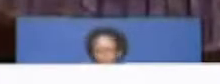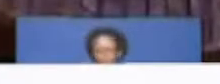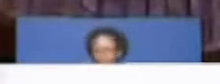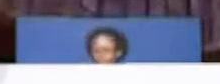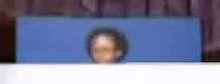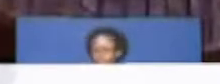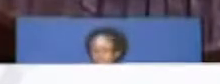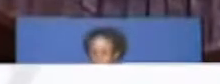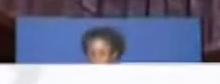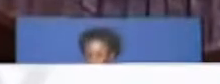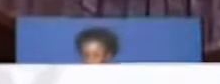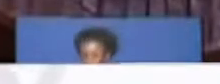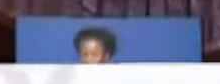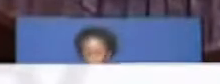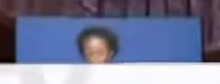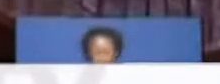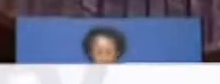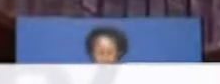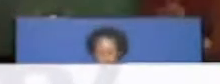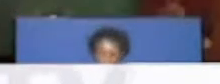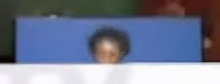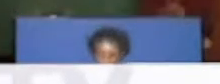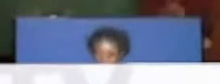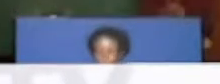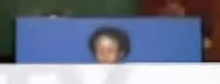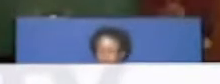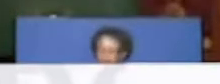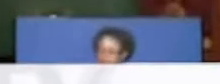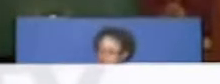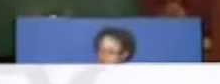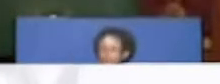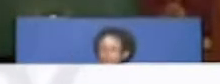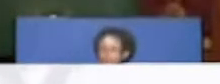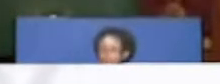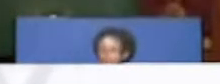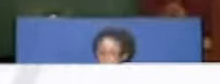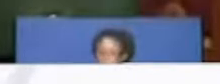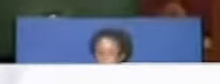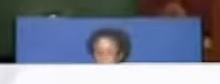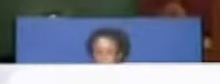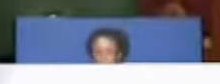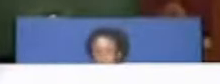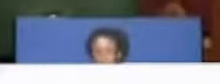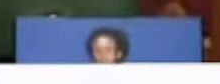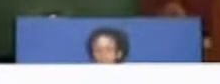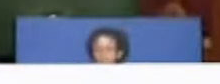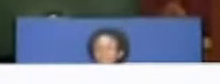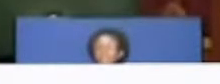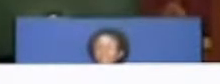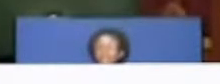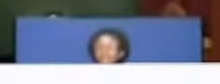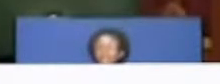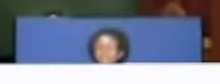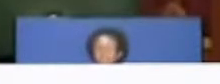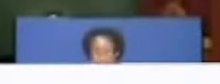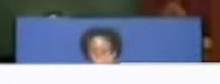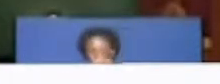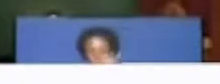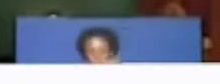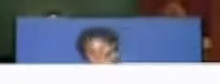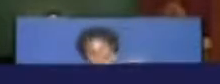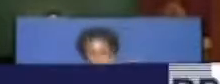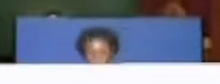10th intervention was on access to credit. Critically, I asked the National Treasury and the Central Bank of